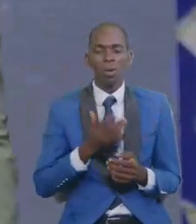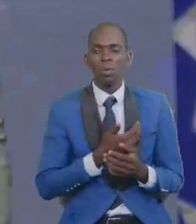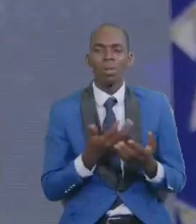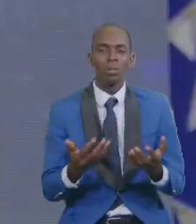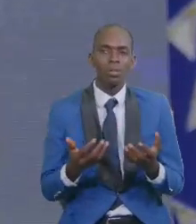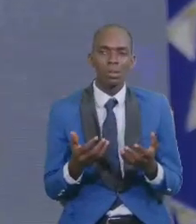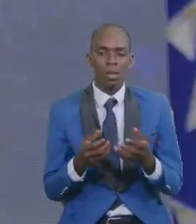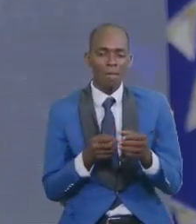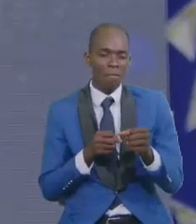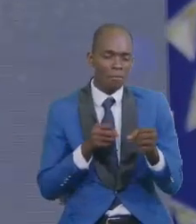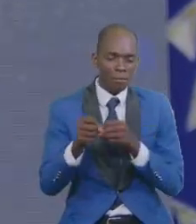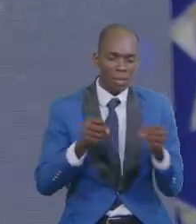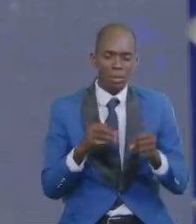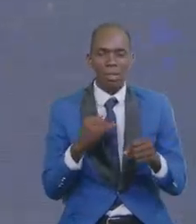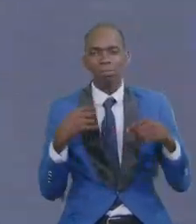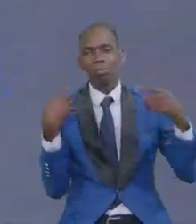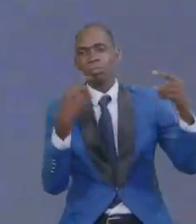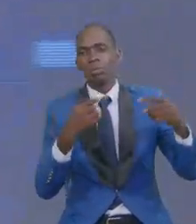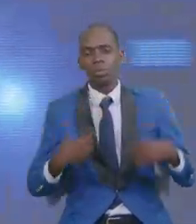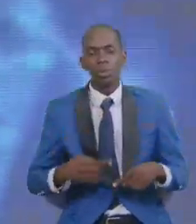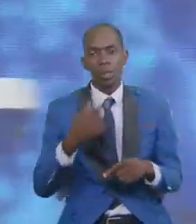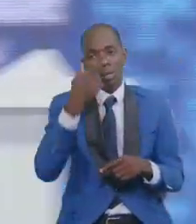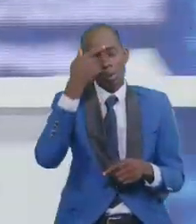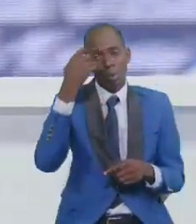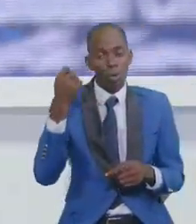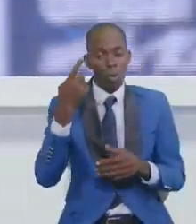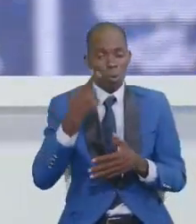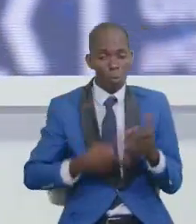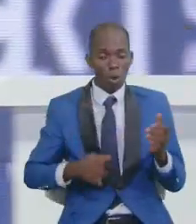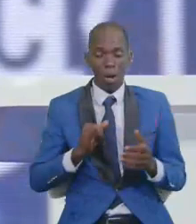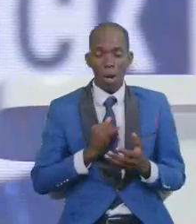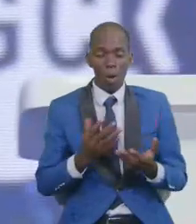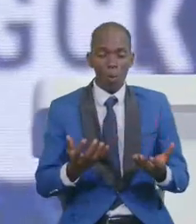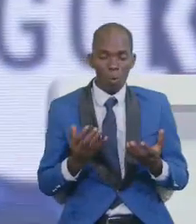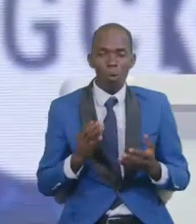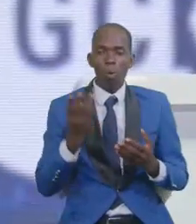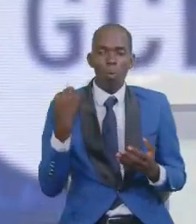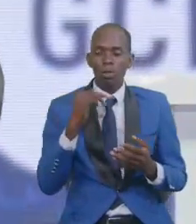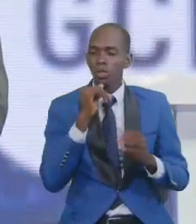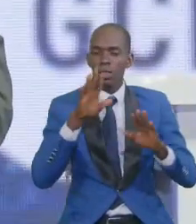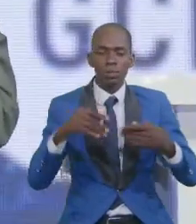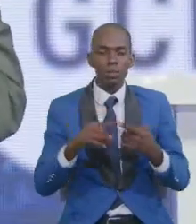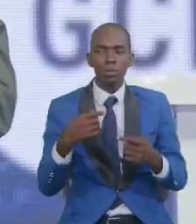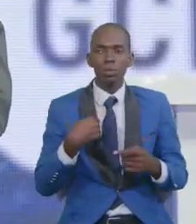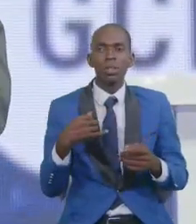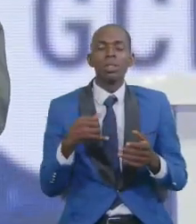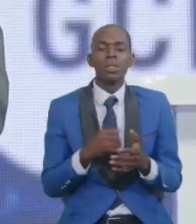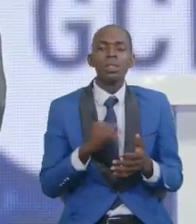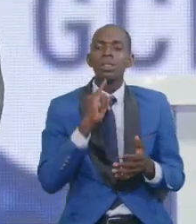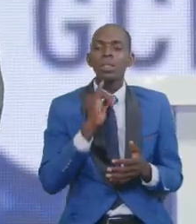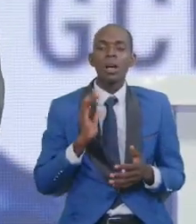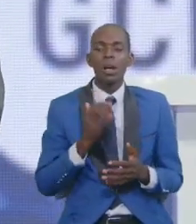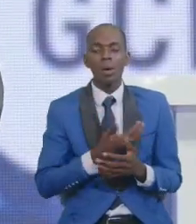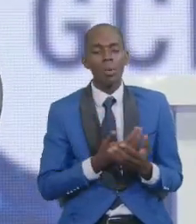Fighting and strife. Because what I want was not given to me. It's a desire that brings that.